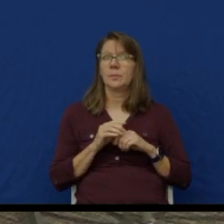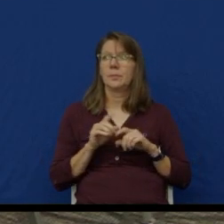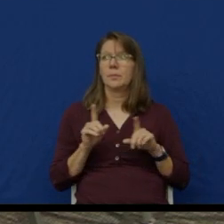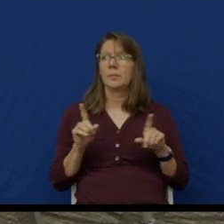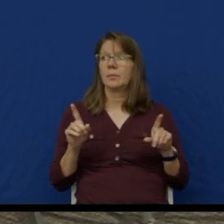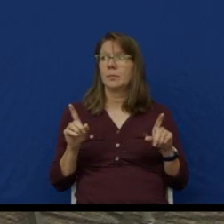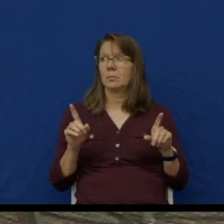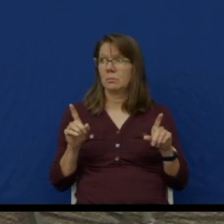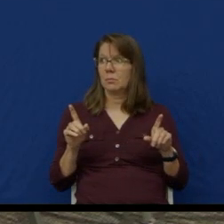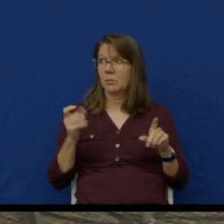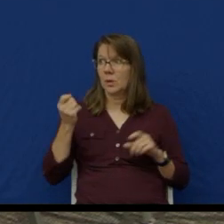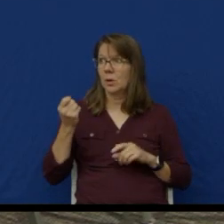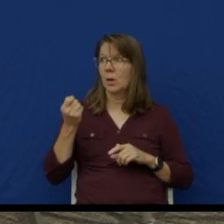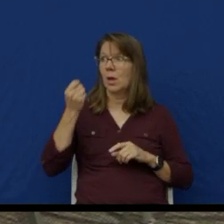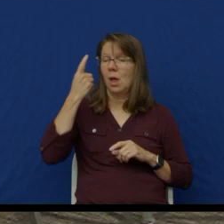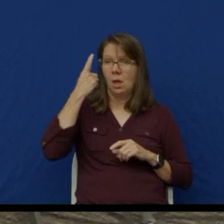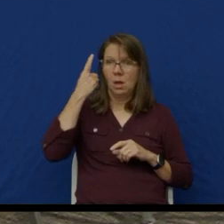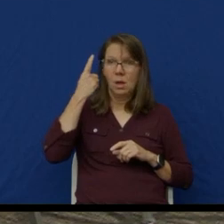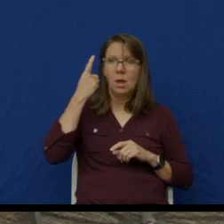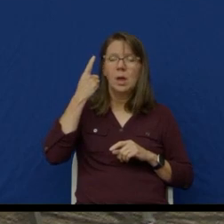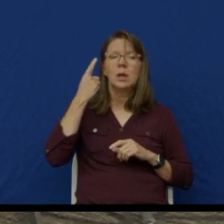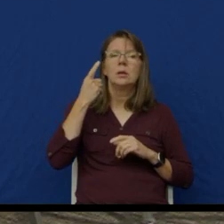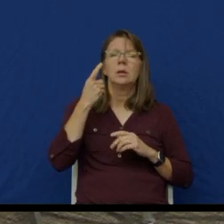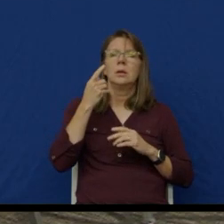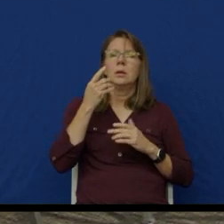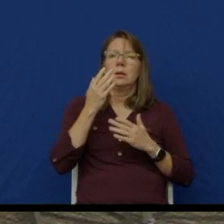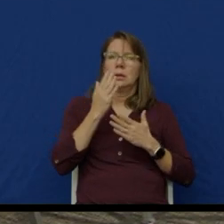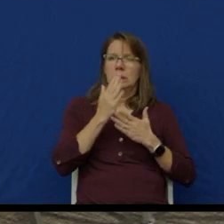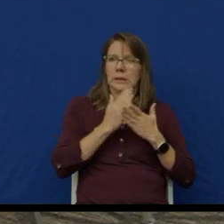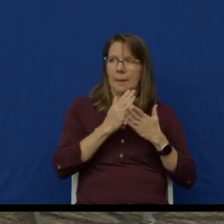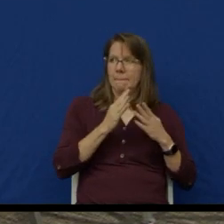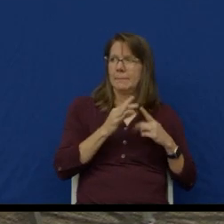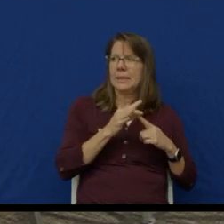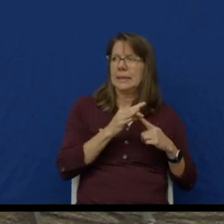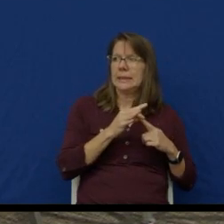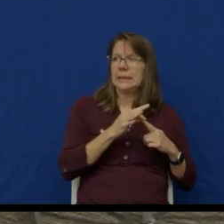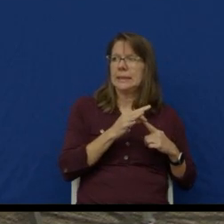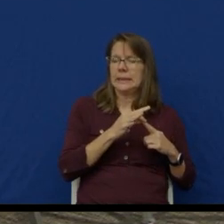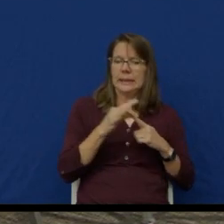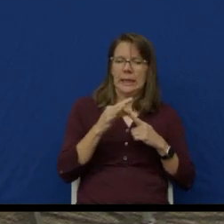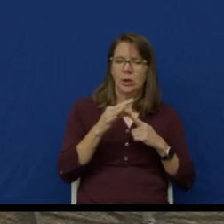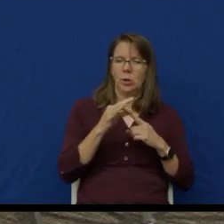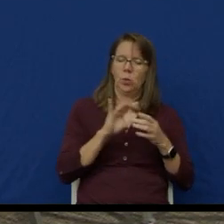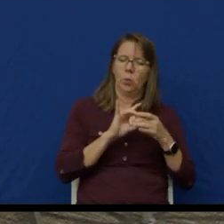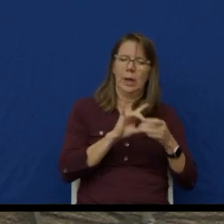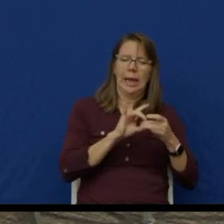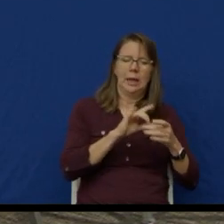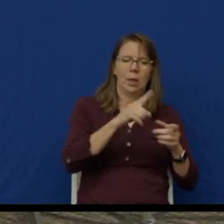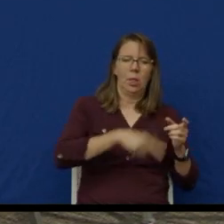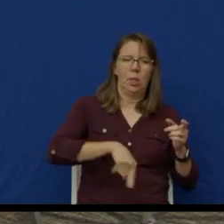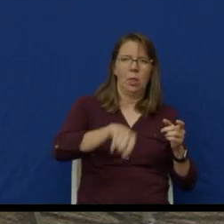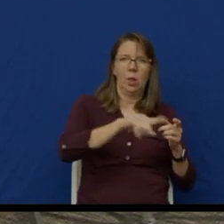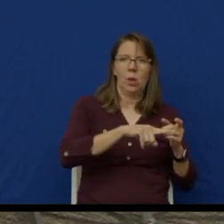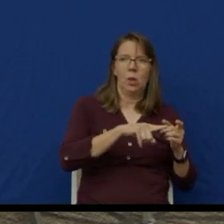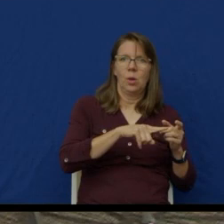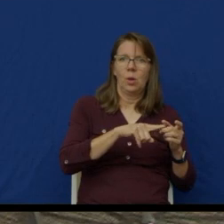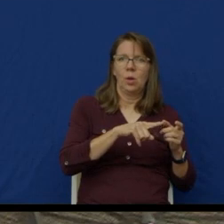We understand that while there's the exceptions pertain to those who did not fulfill